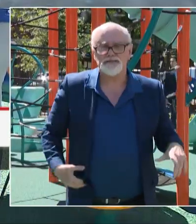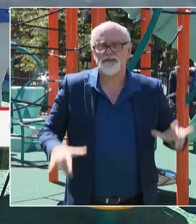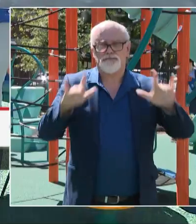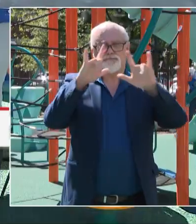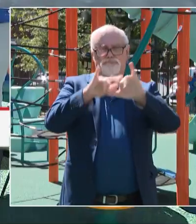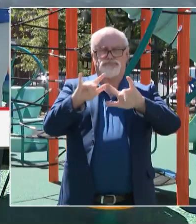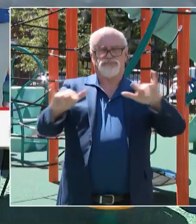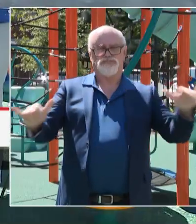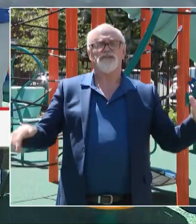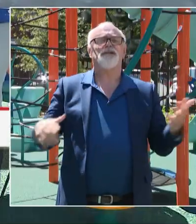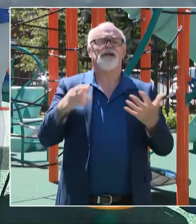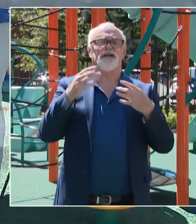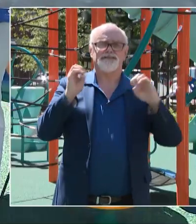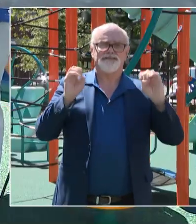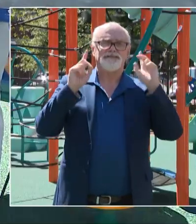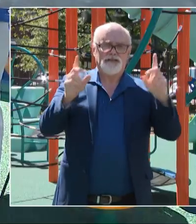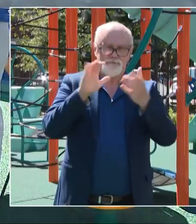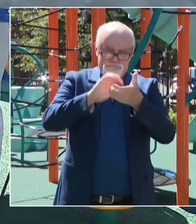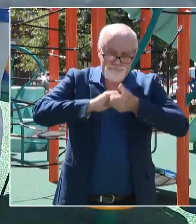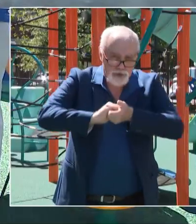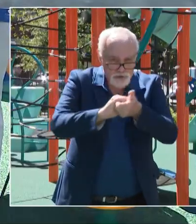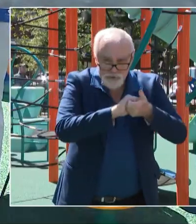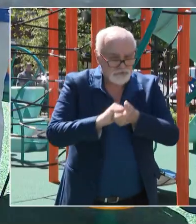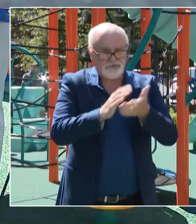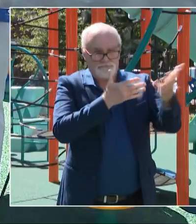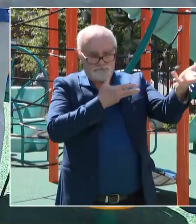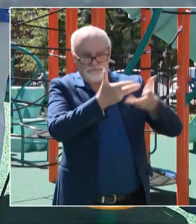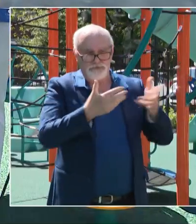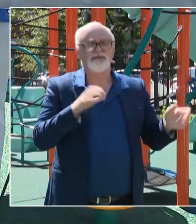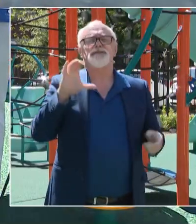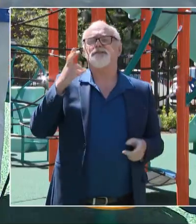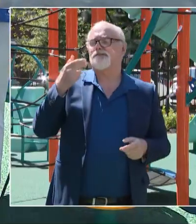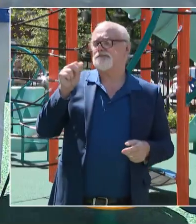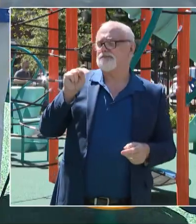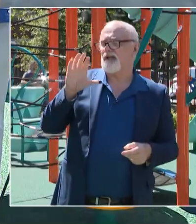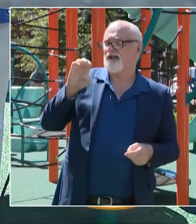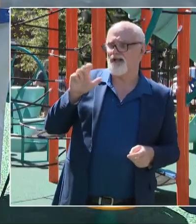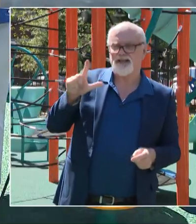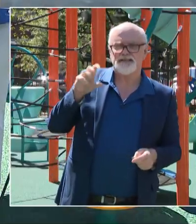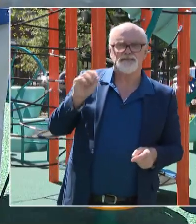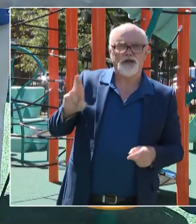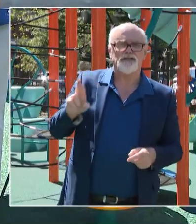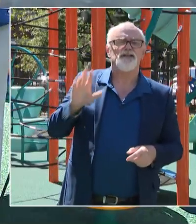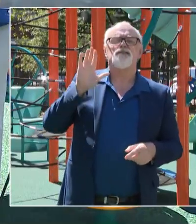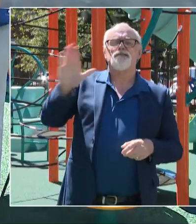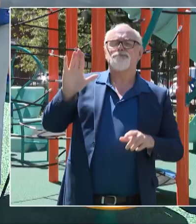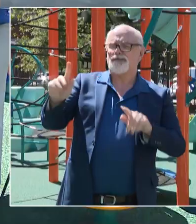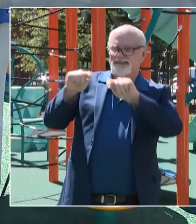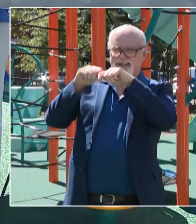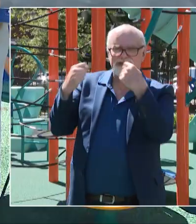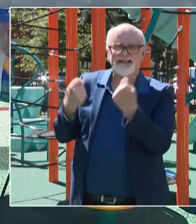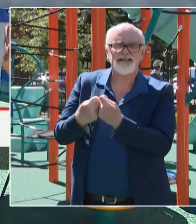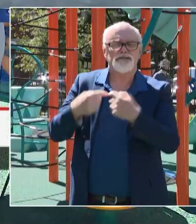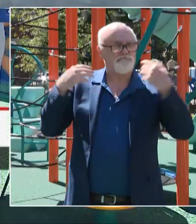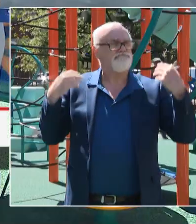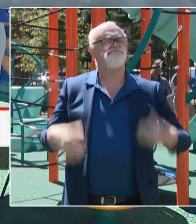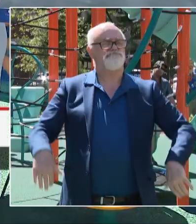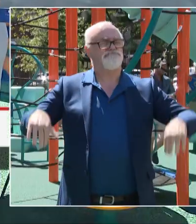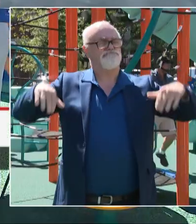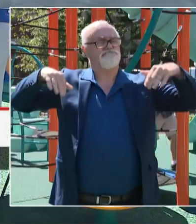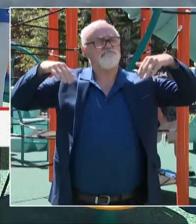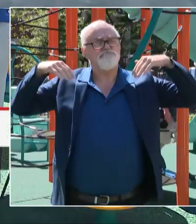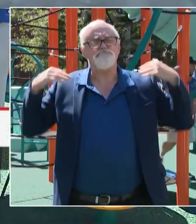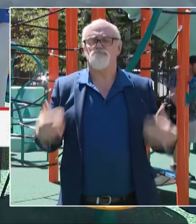thank our education partners, Dr. Farabee and his team, Patrick, Oni, and Lisa for their great